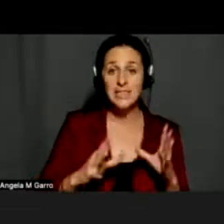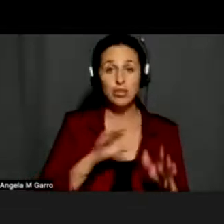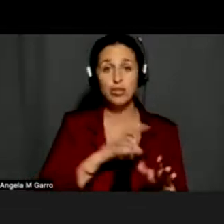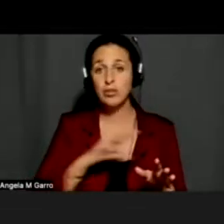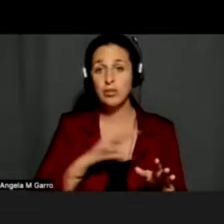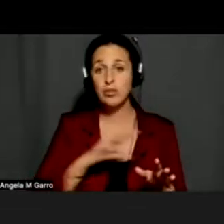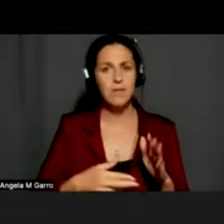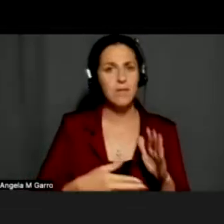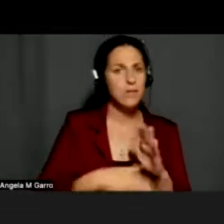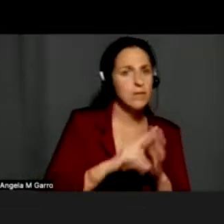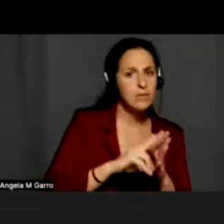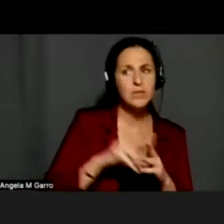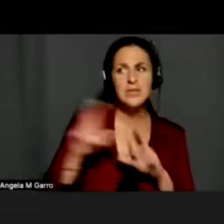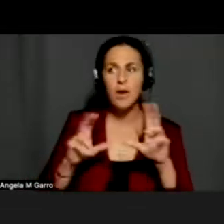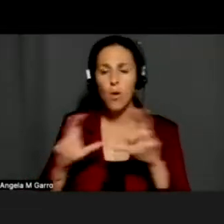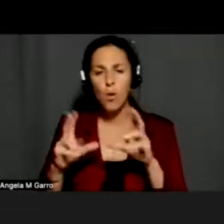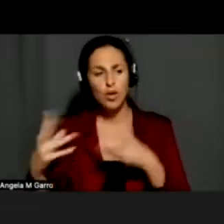stakeholder engagement and input.